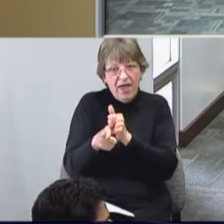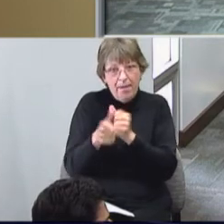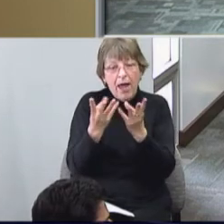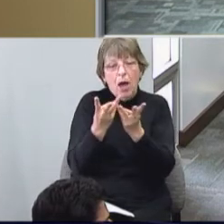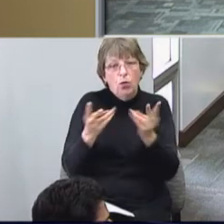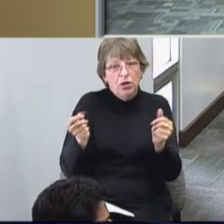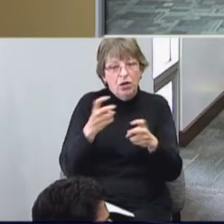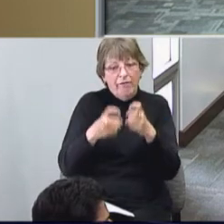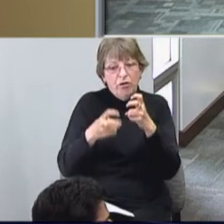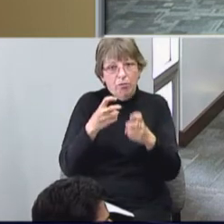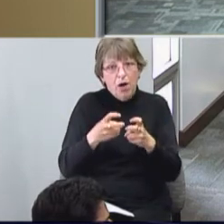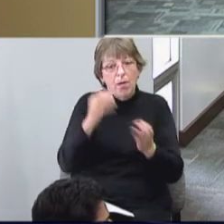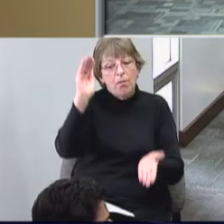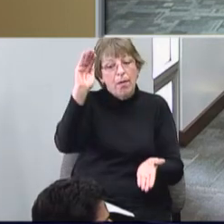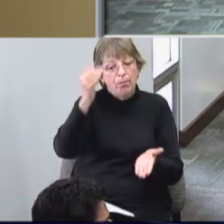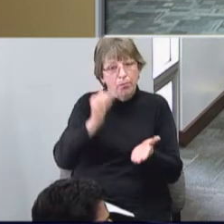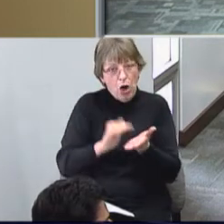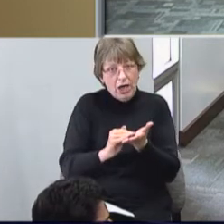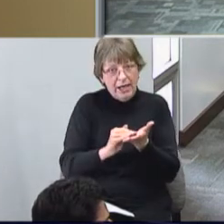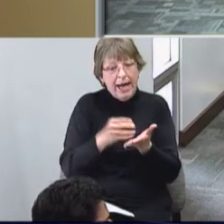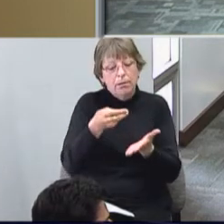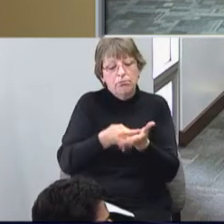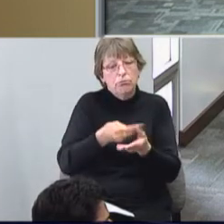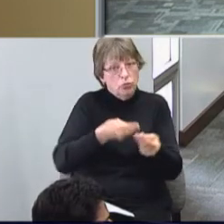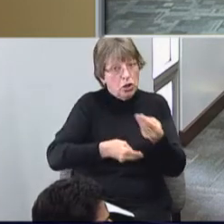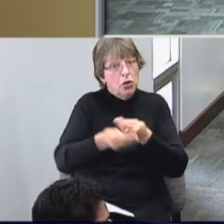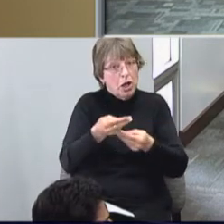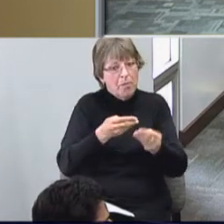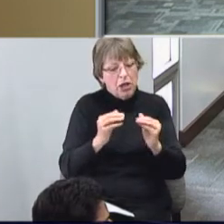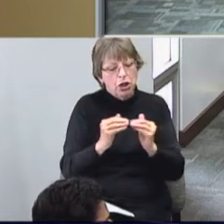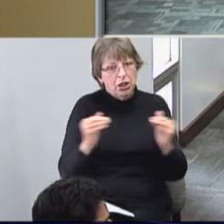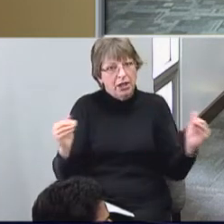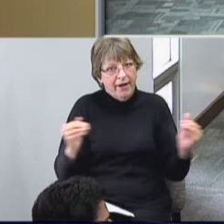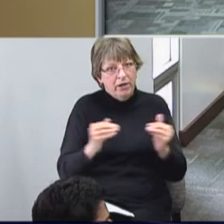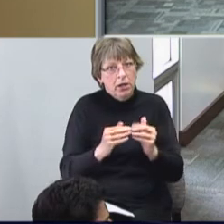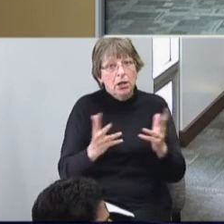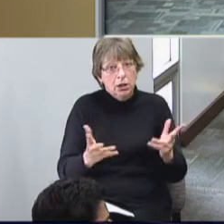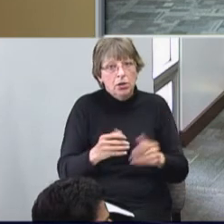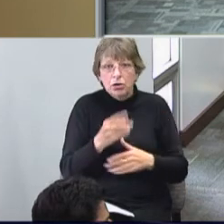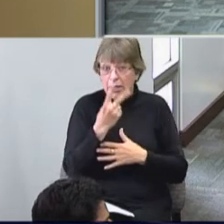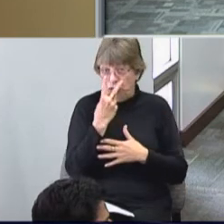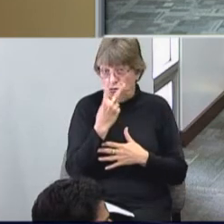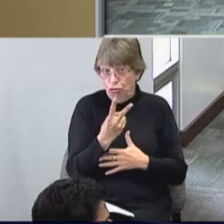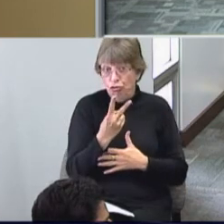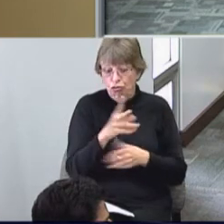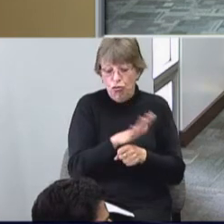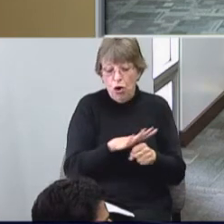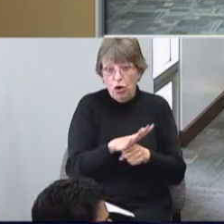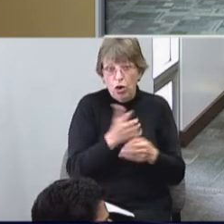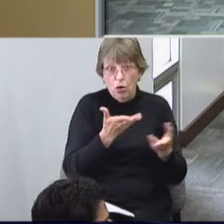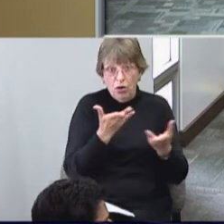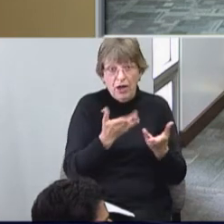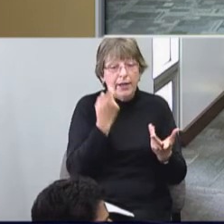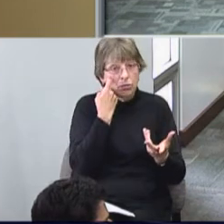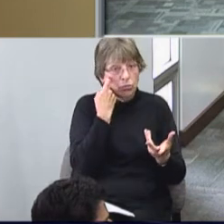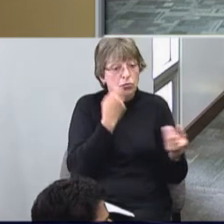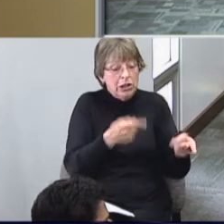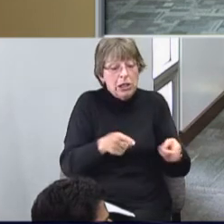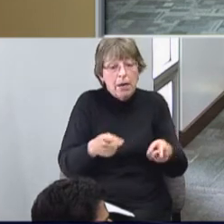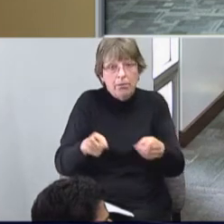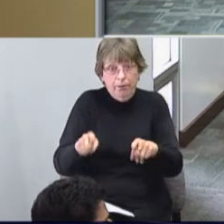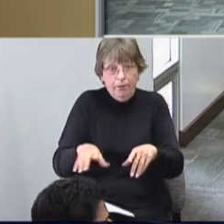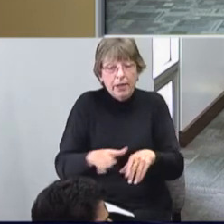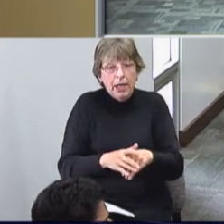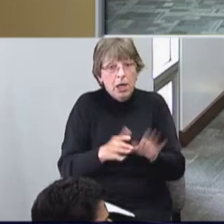and the allowable expenses. So there's two local things that have happened recently